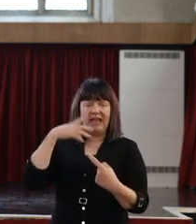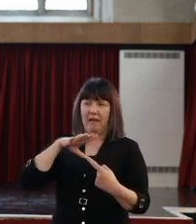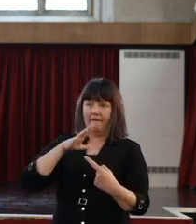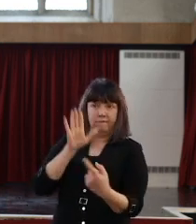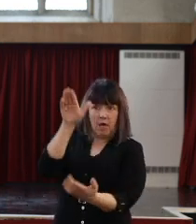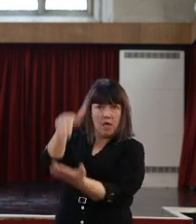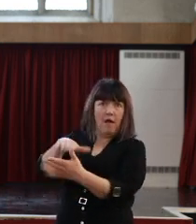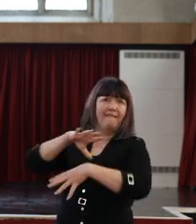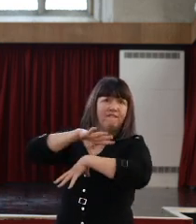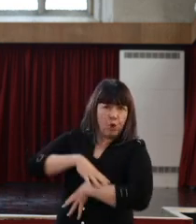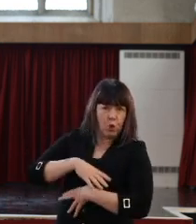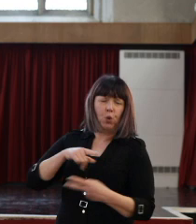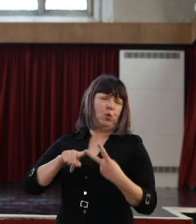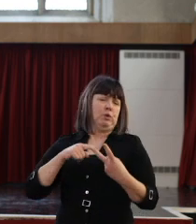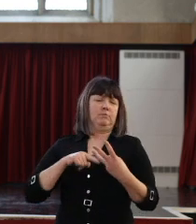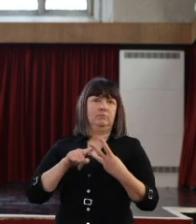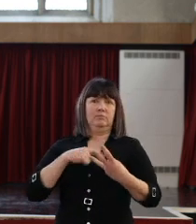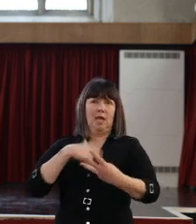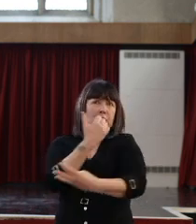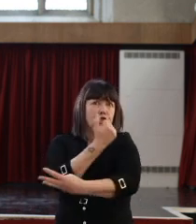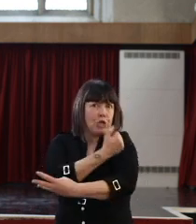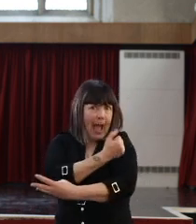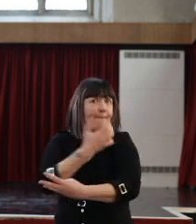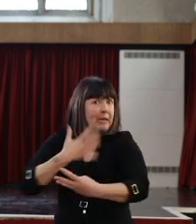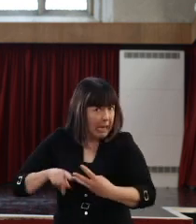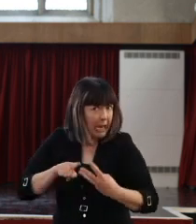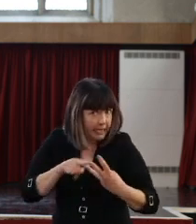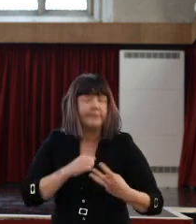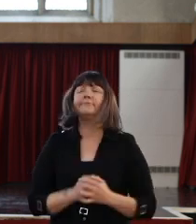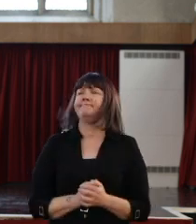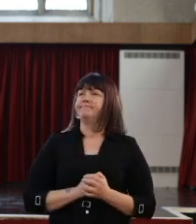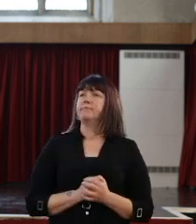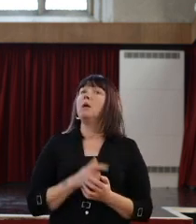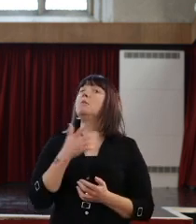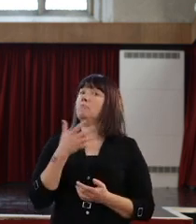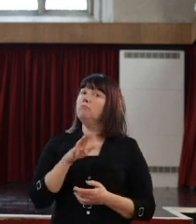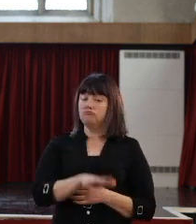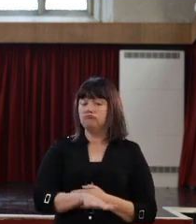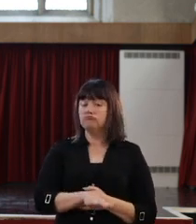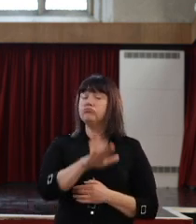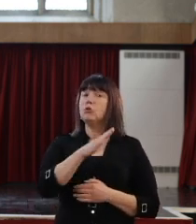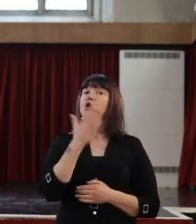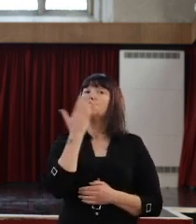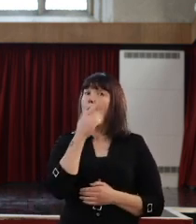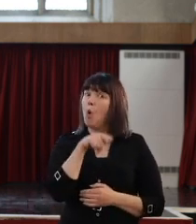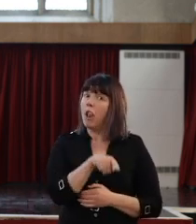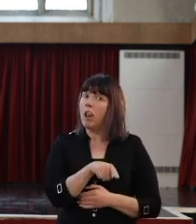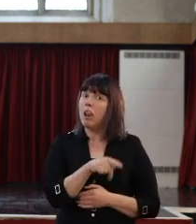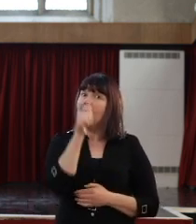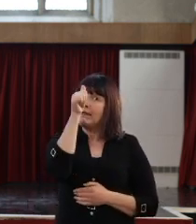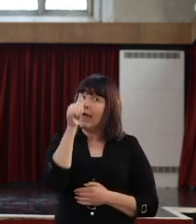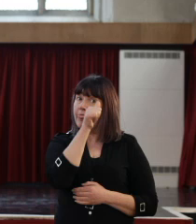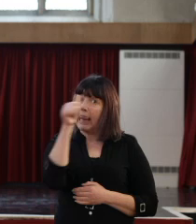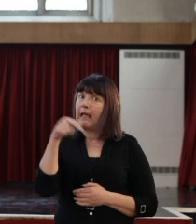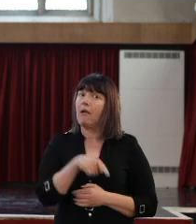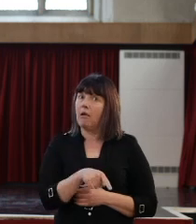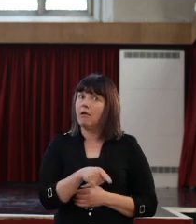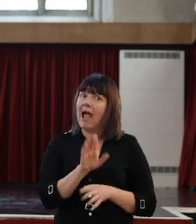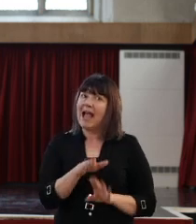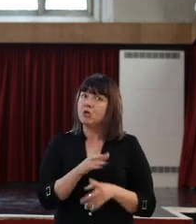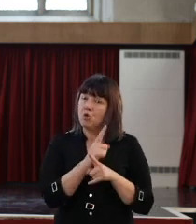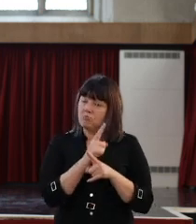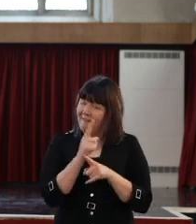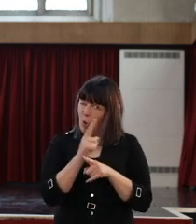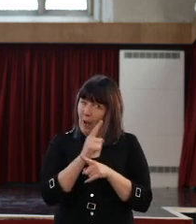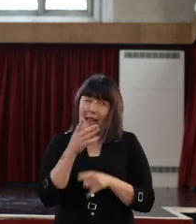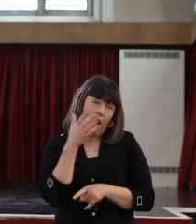never got round to it. However, I did go to a Catholic school in Bungay, where I had to go to church every Thursday. So even though I never went to a